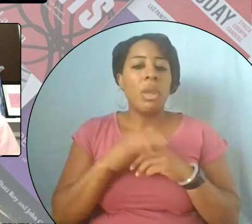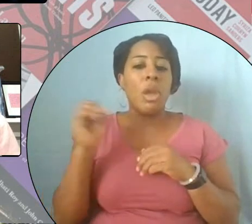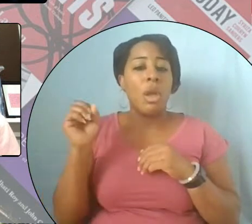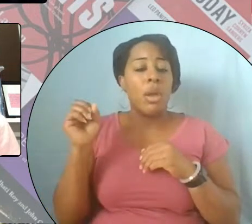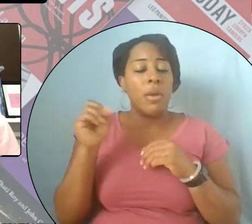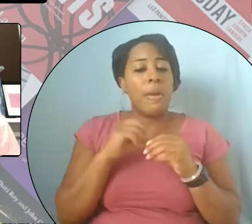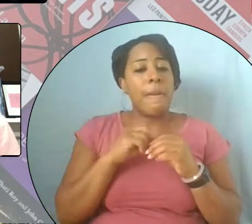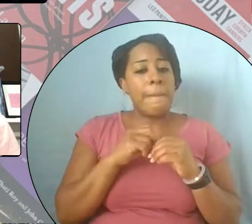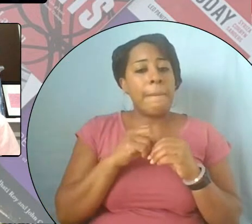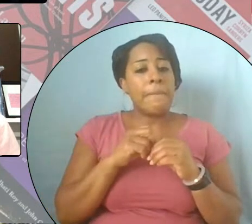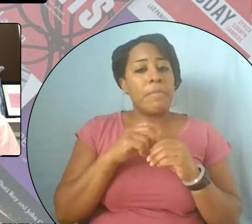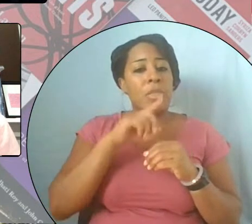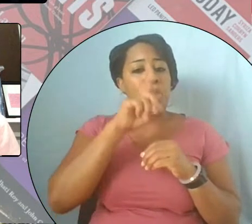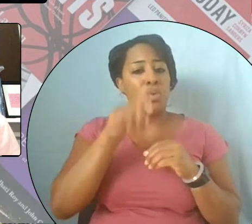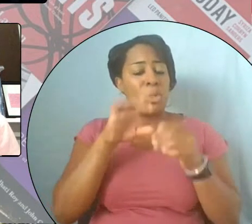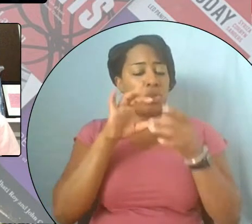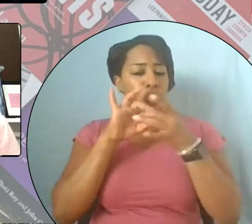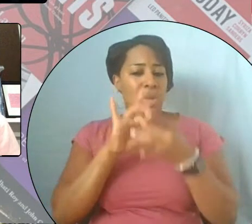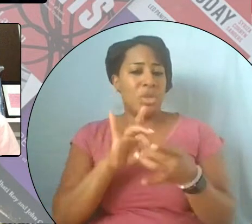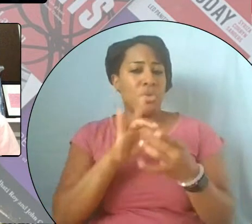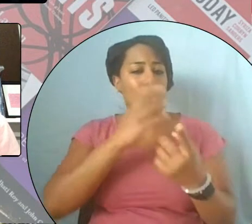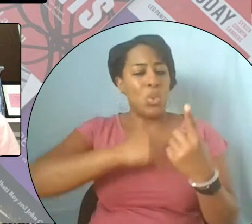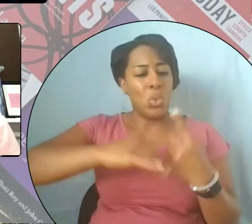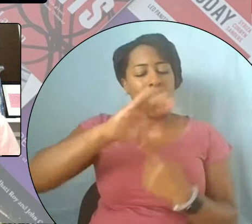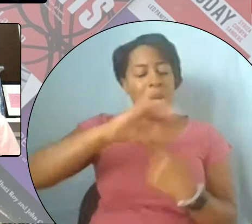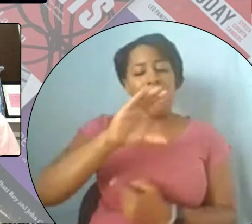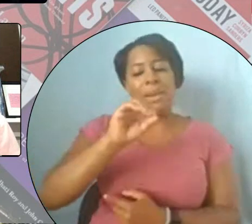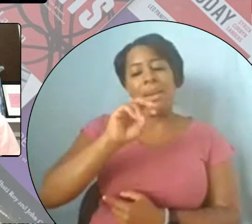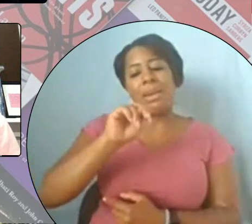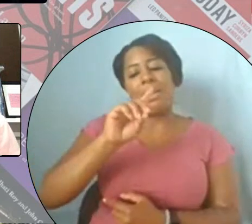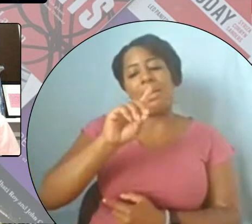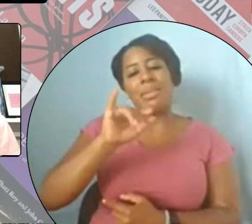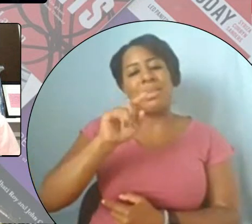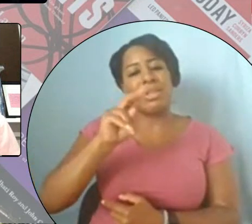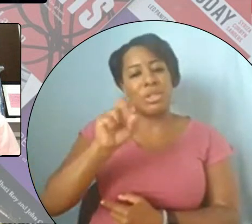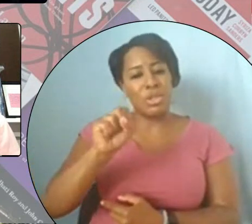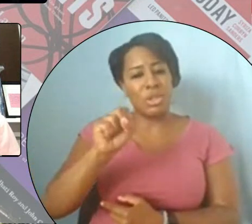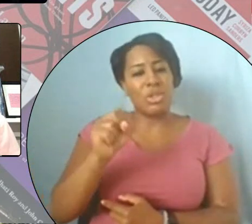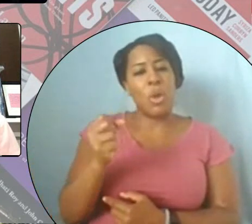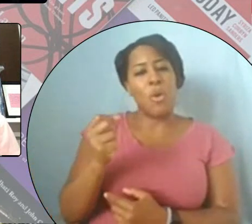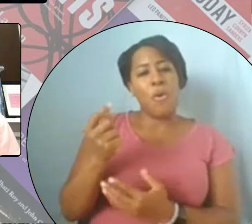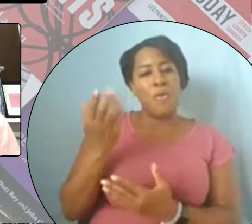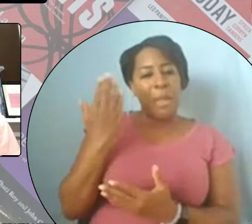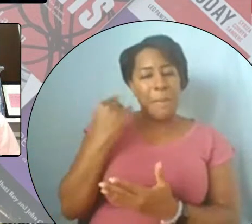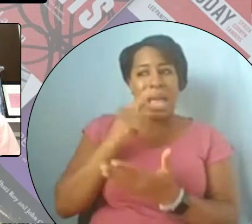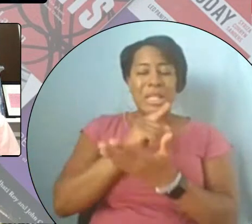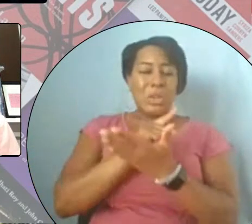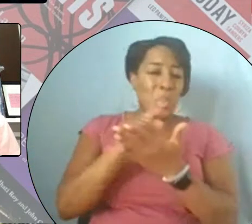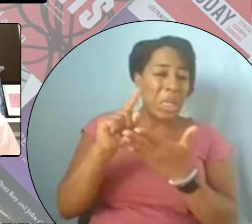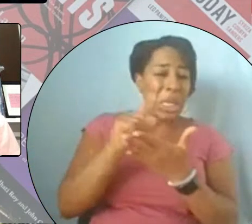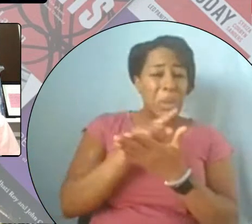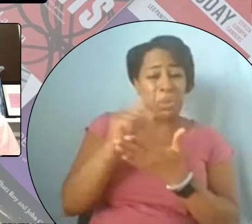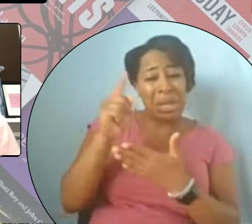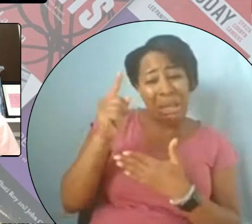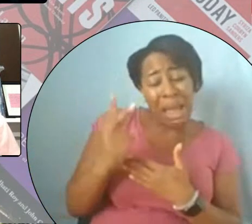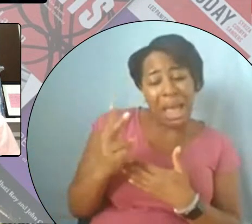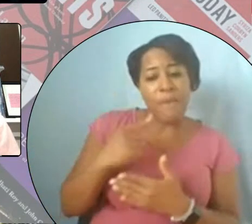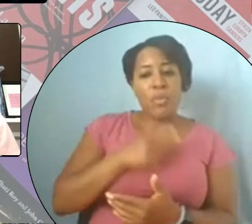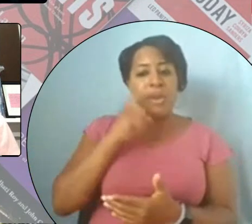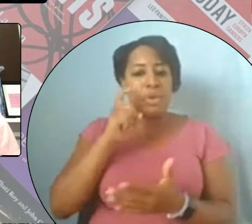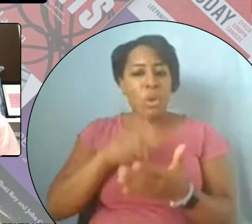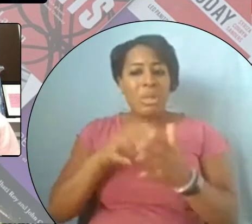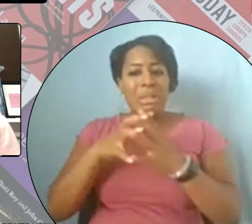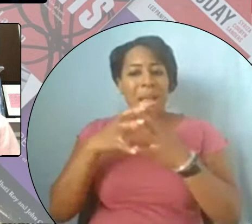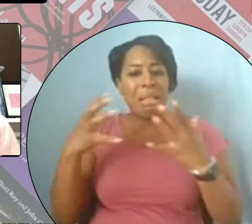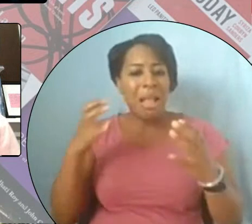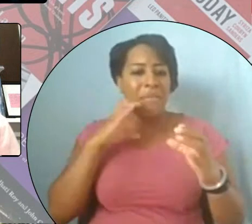around conditions, over the last week and a half, we've seen a lot of conversation on the